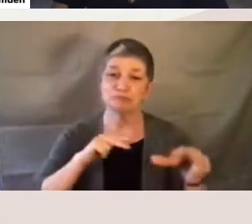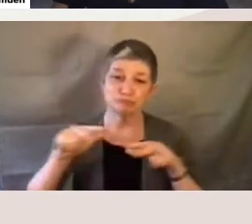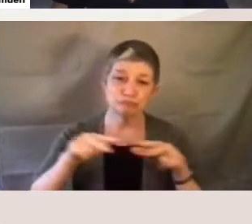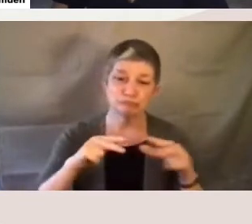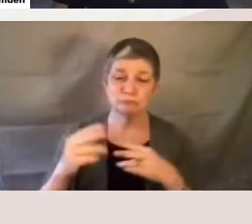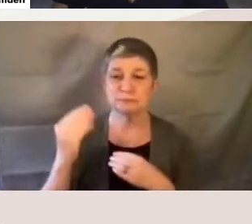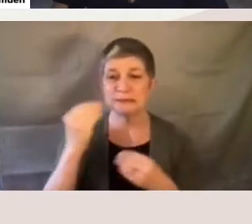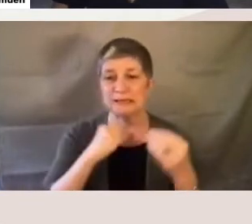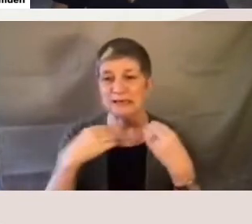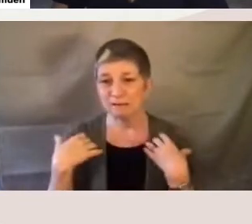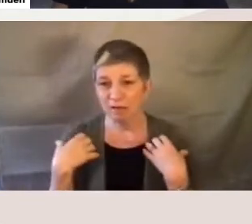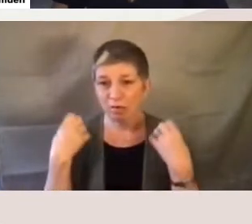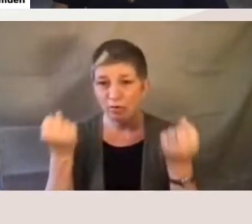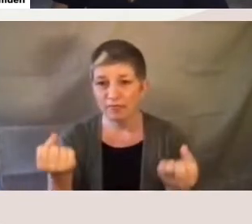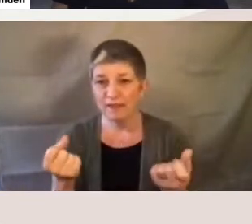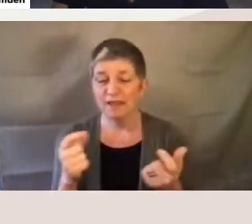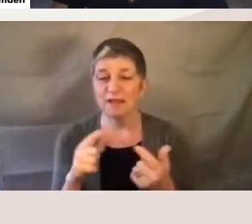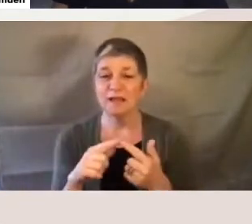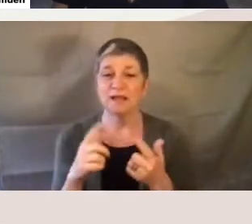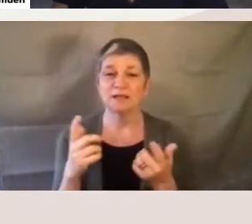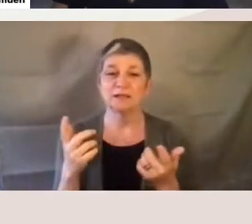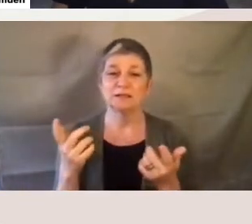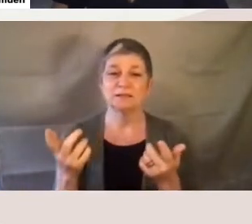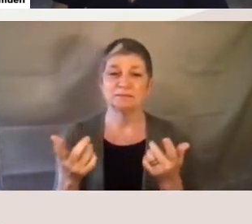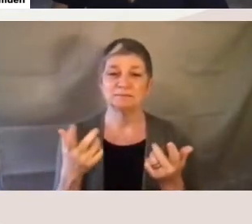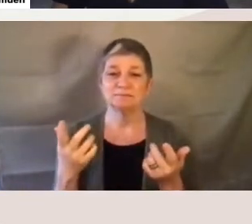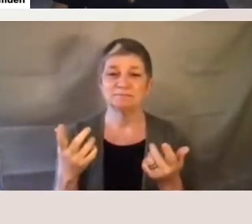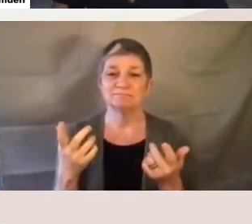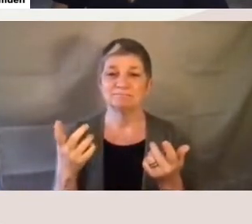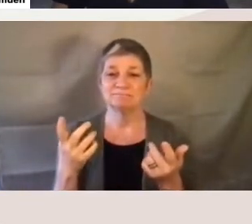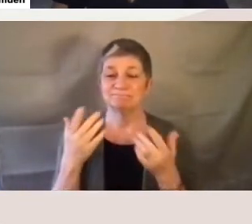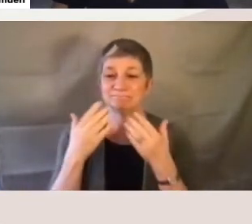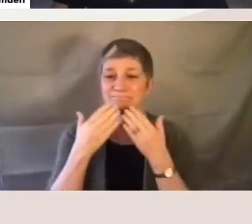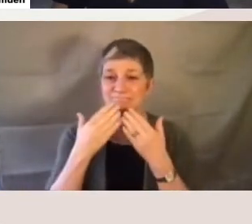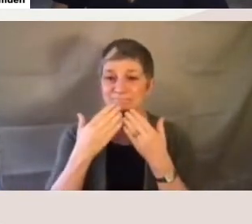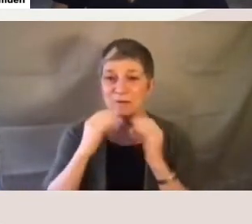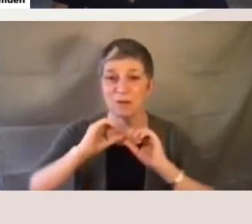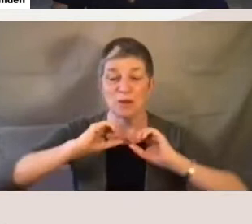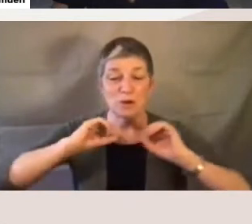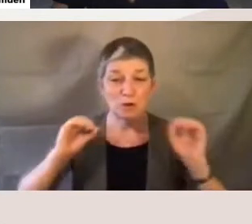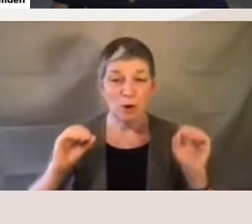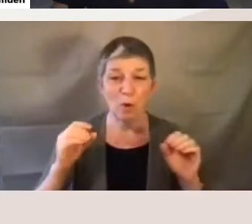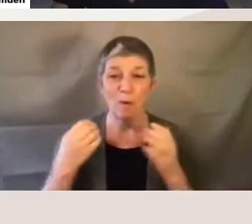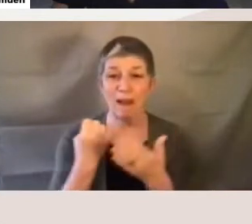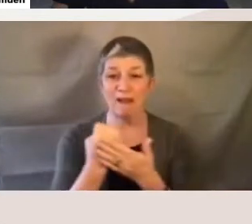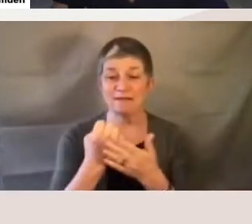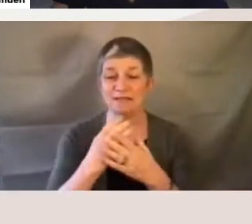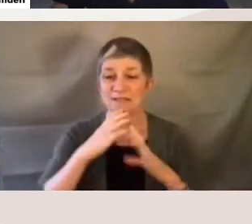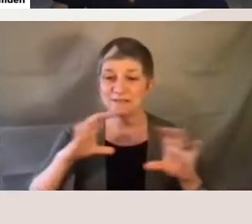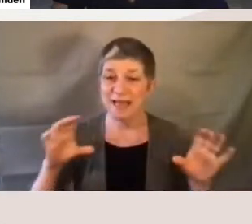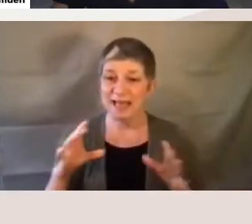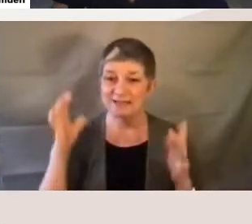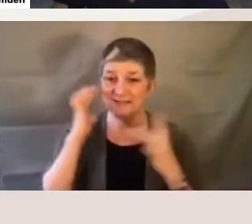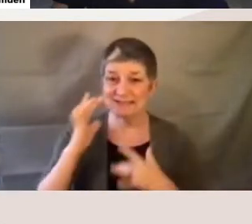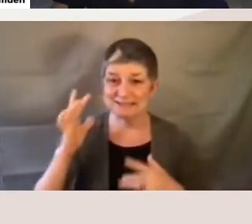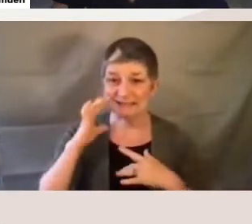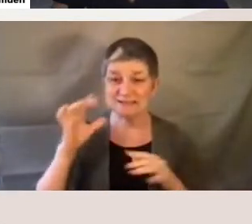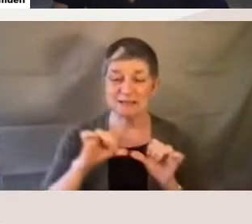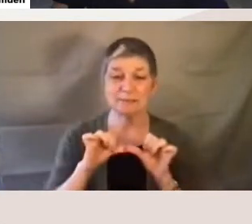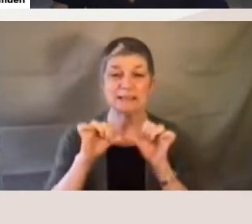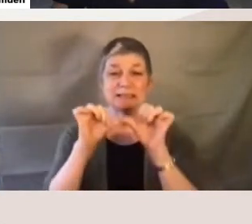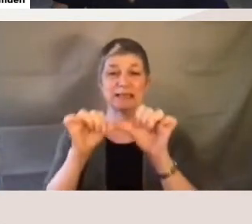better, and just somehow, thankfully, since I'm no evidence of active disease, I've been able to keep